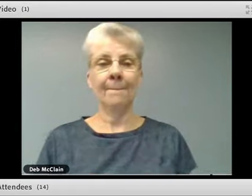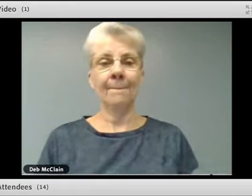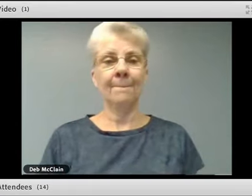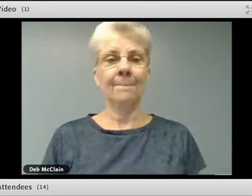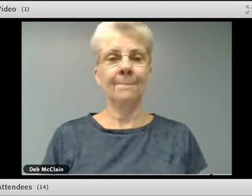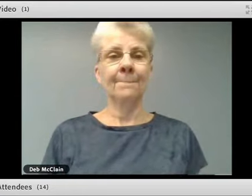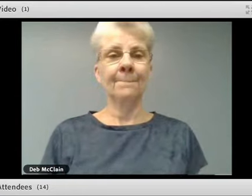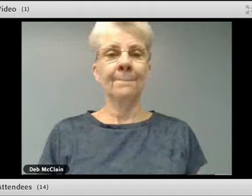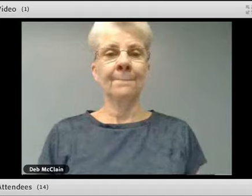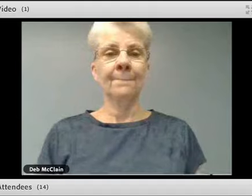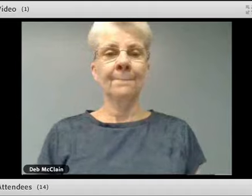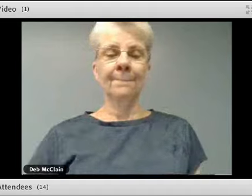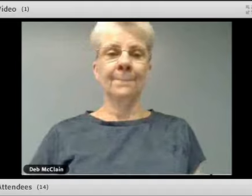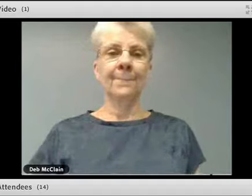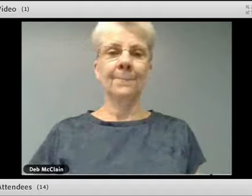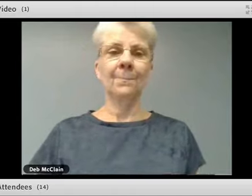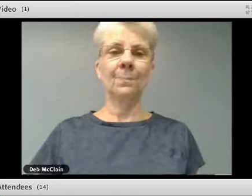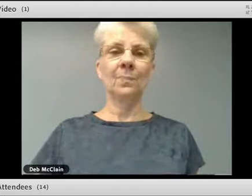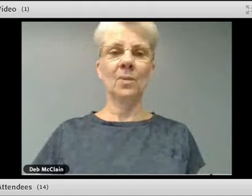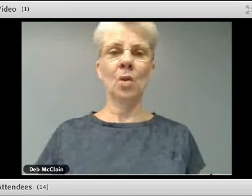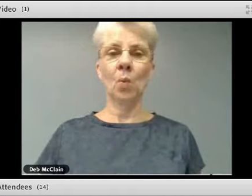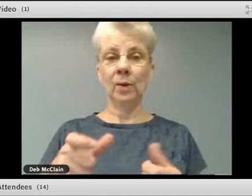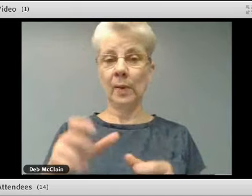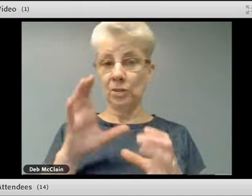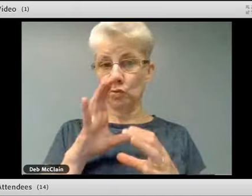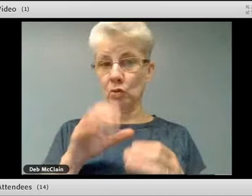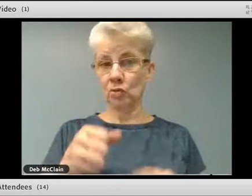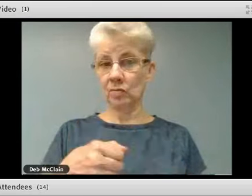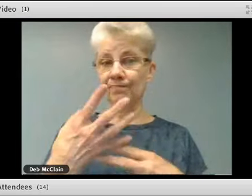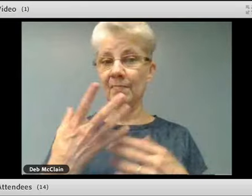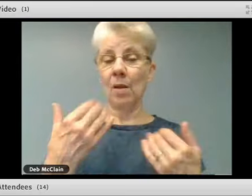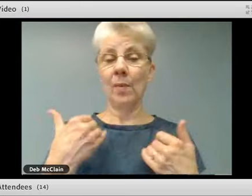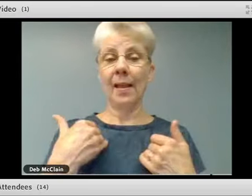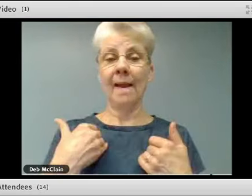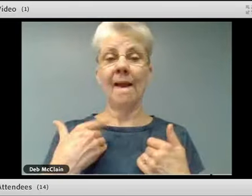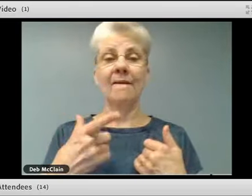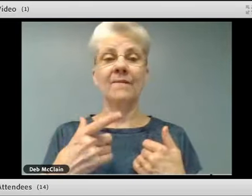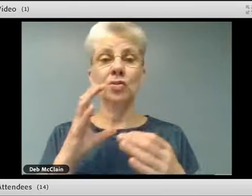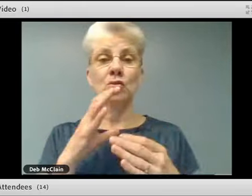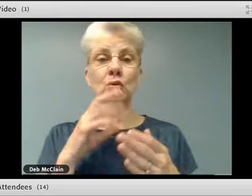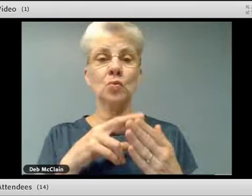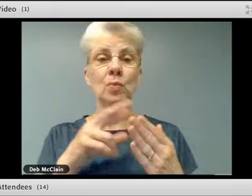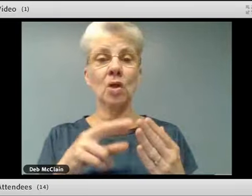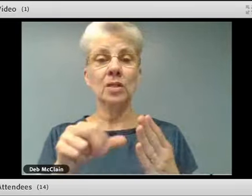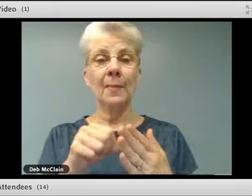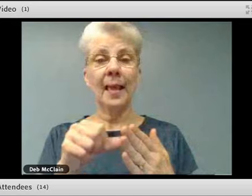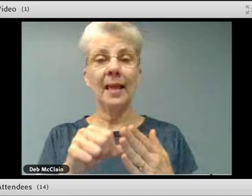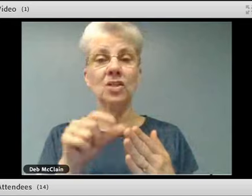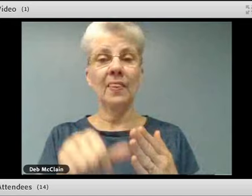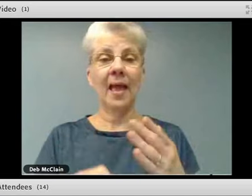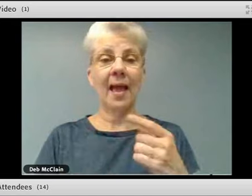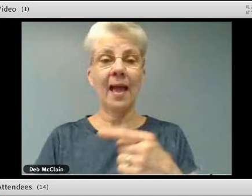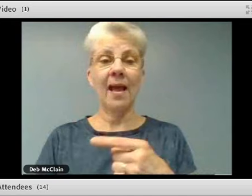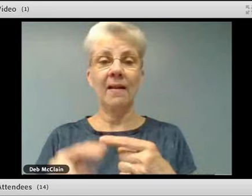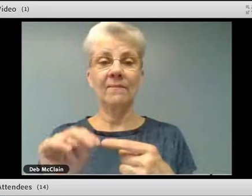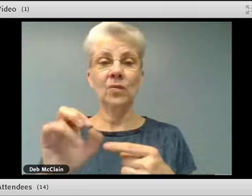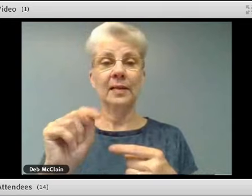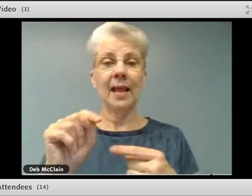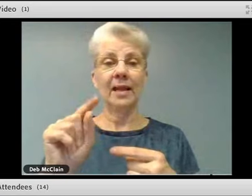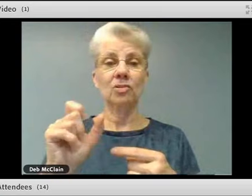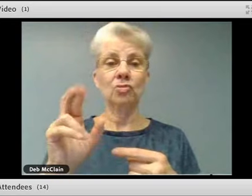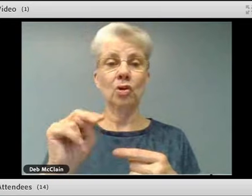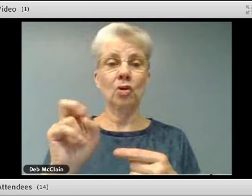we clicked search, and now we are on our search results page for Nat Turner. So we